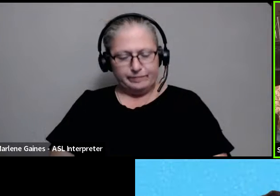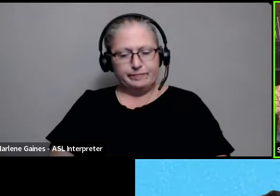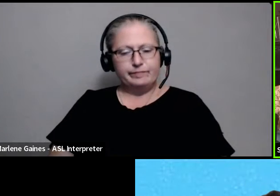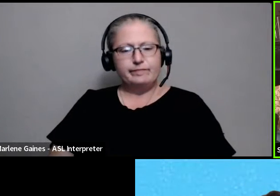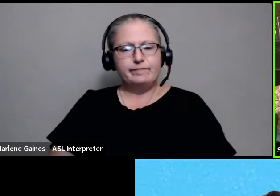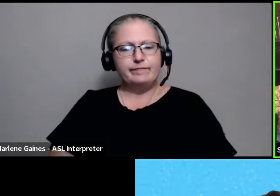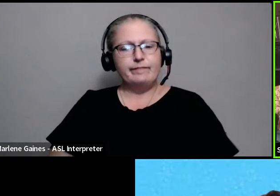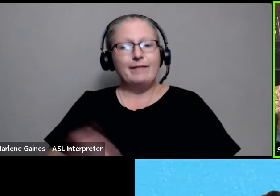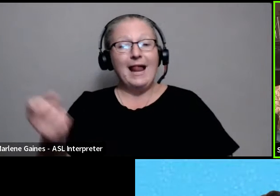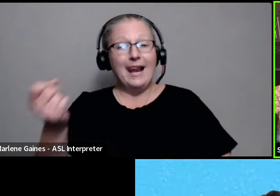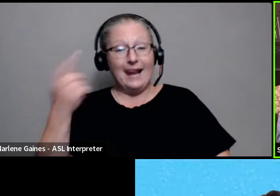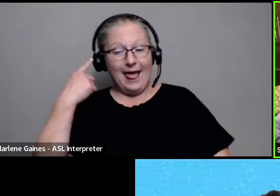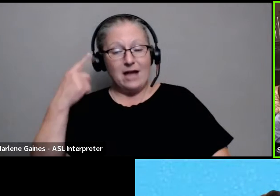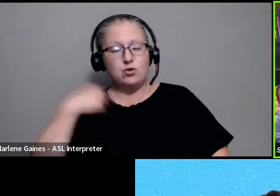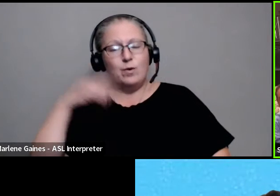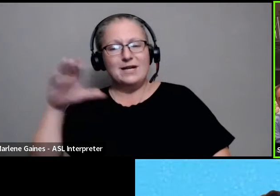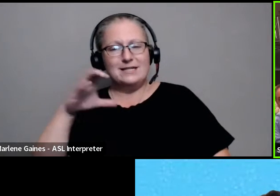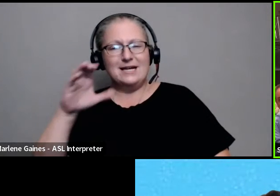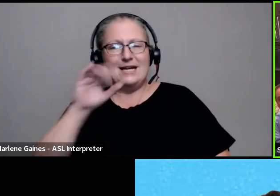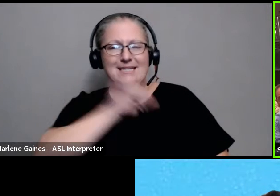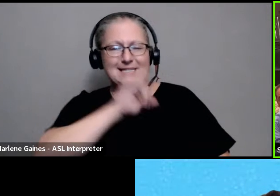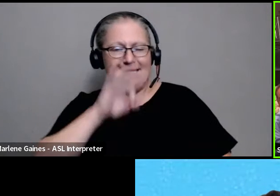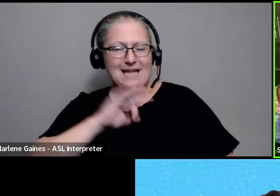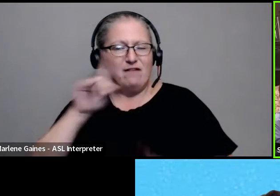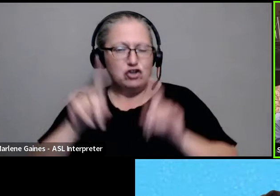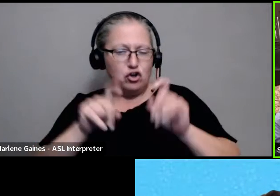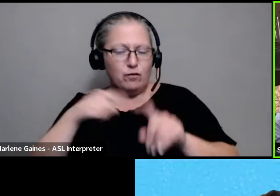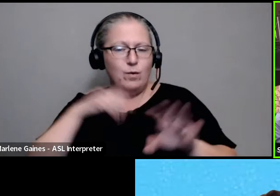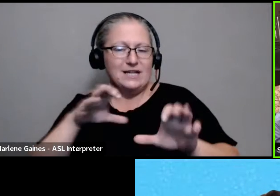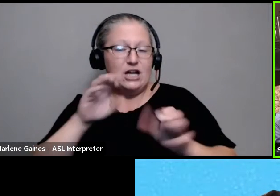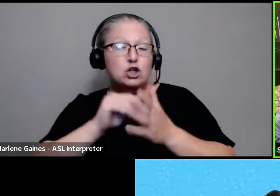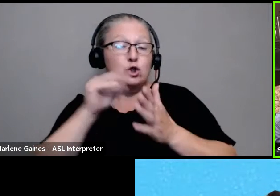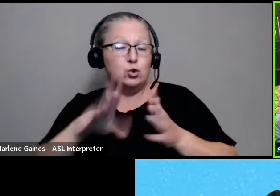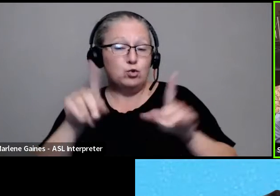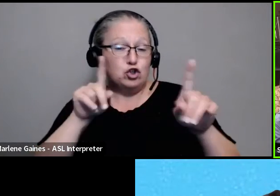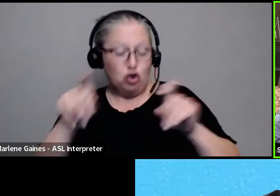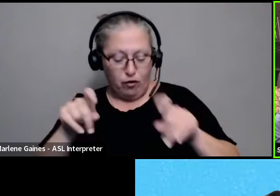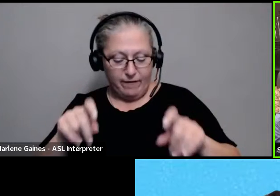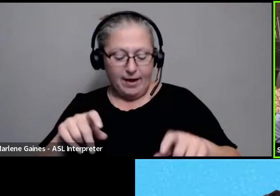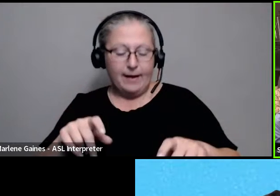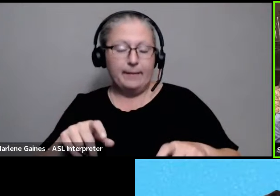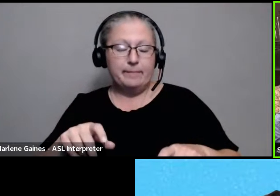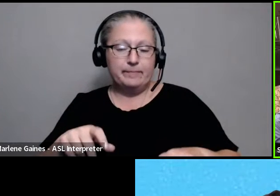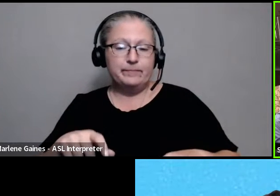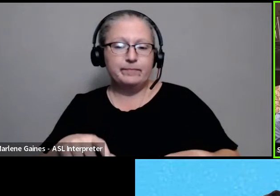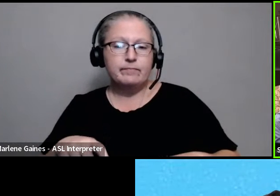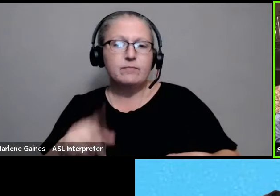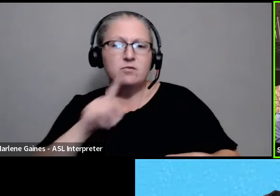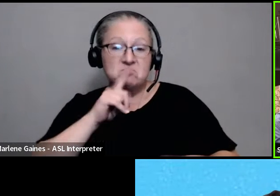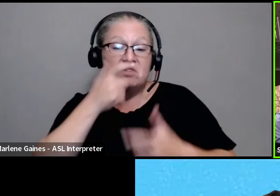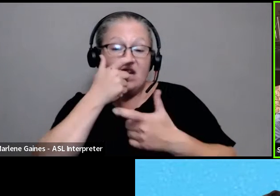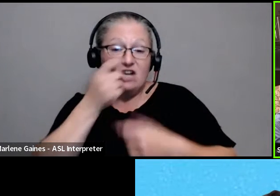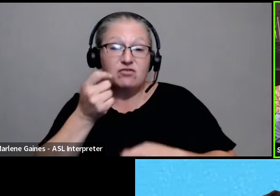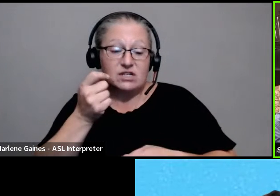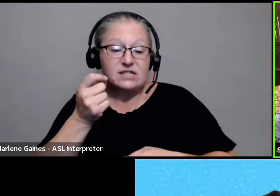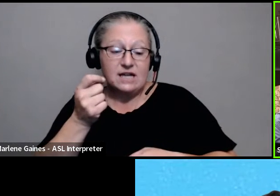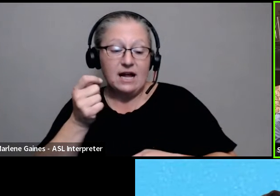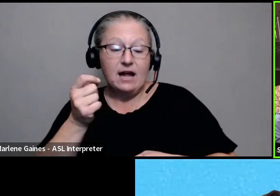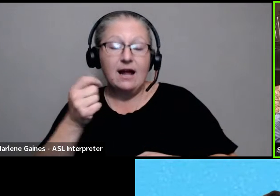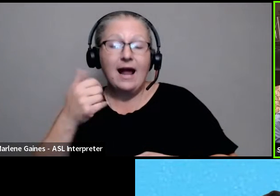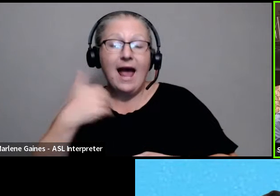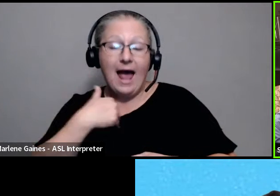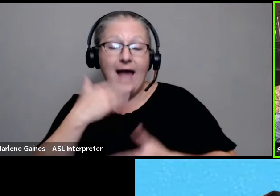Last year when we did our staff survey, we also did a student survey. And so it was interesting that there were